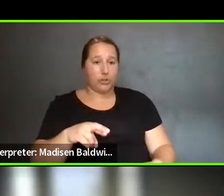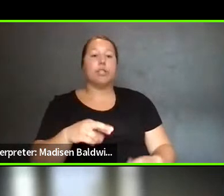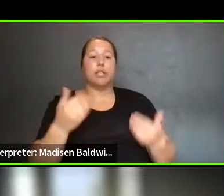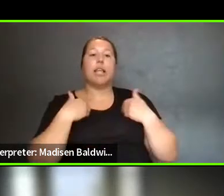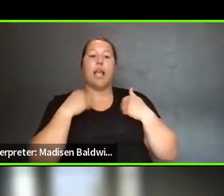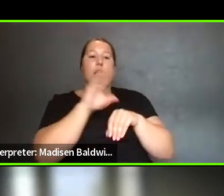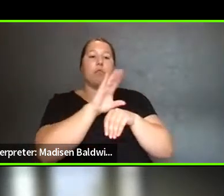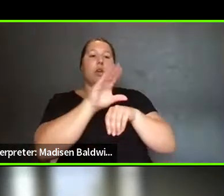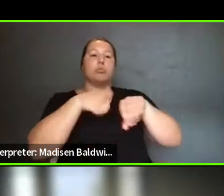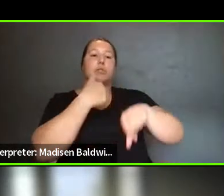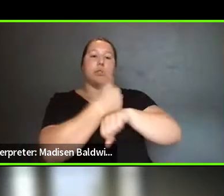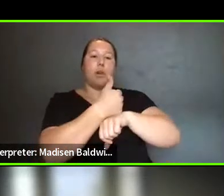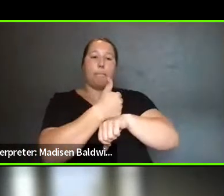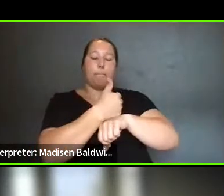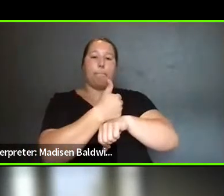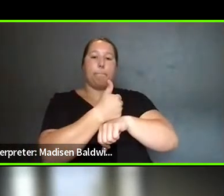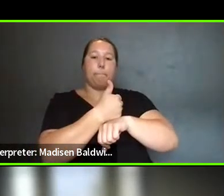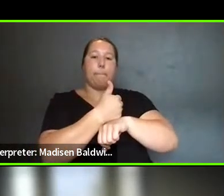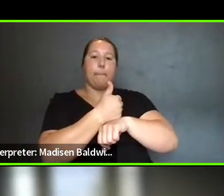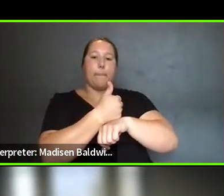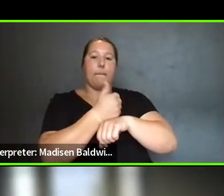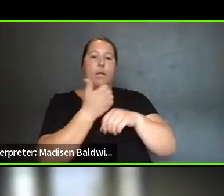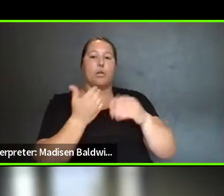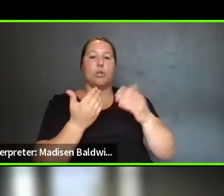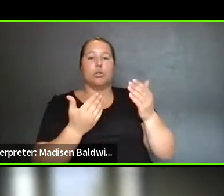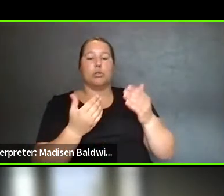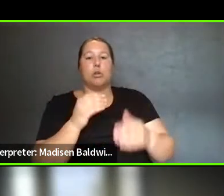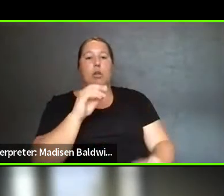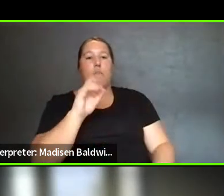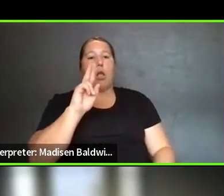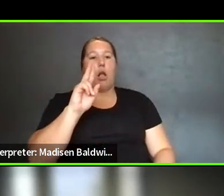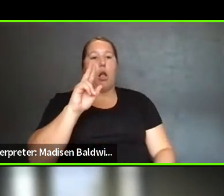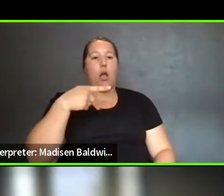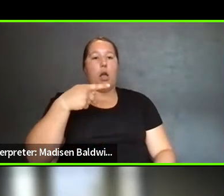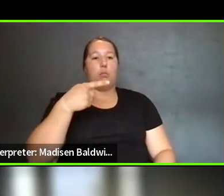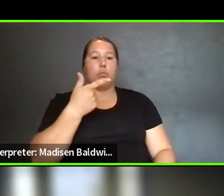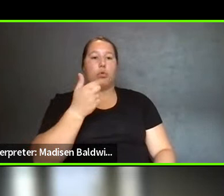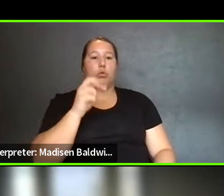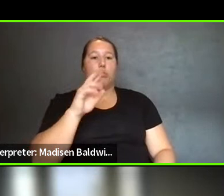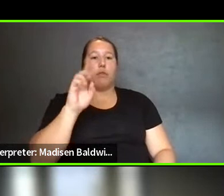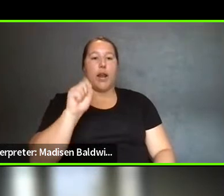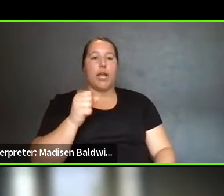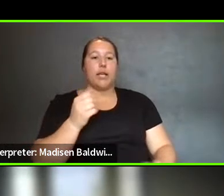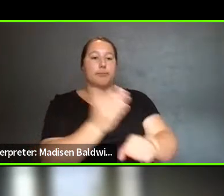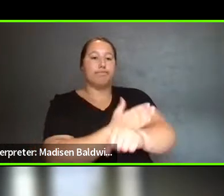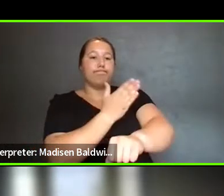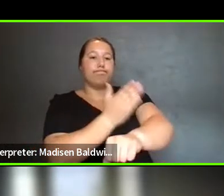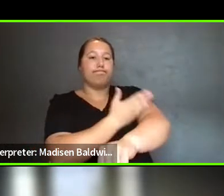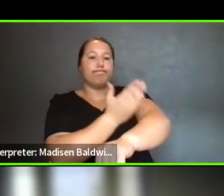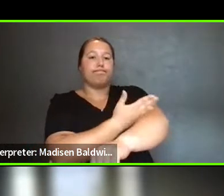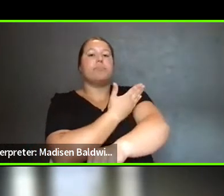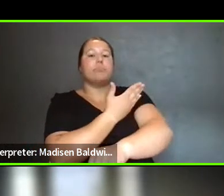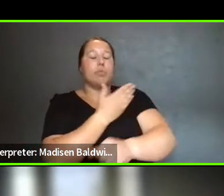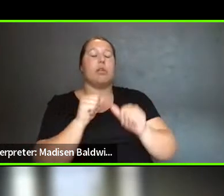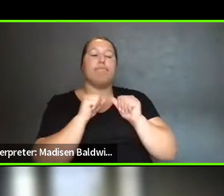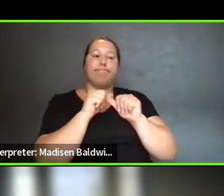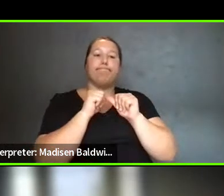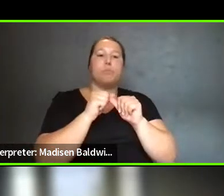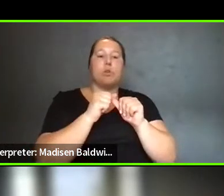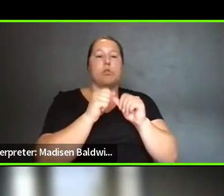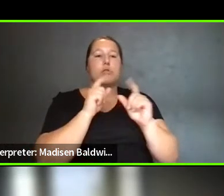in place. Upgrades and more lighting, those are continuous conversations we're having with the governance